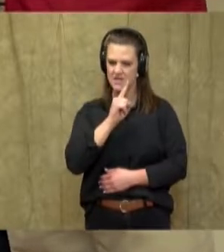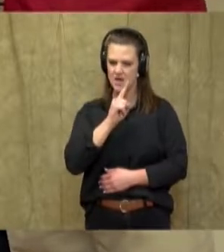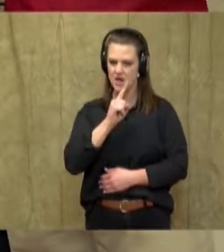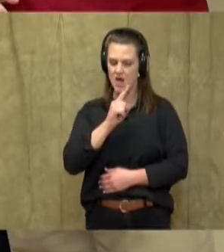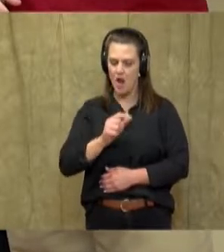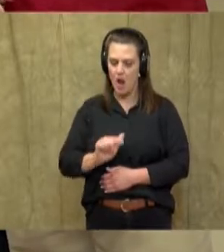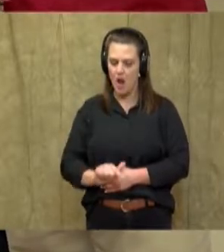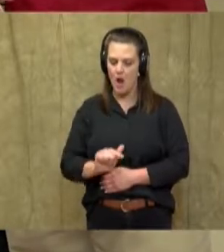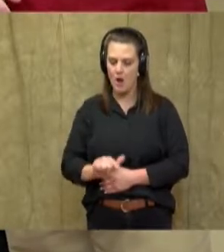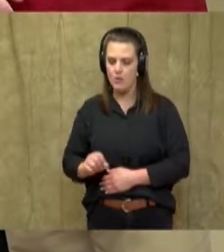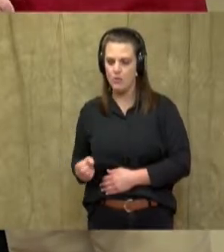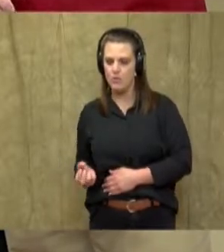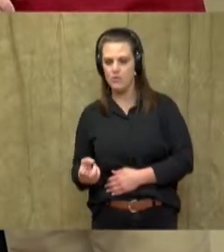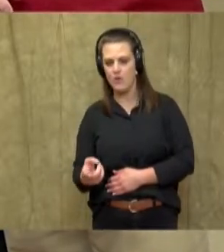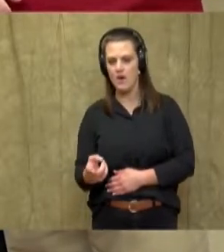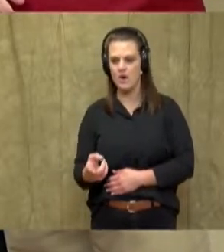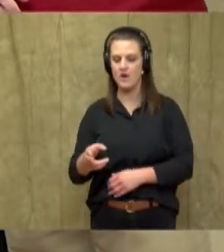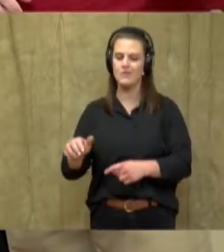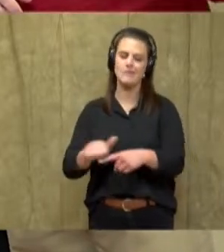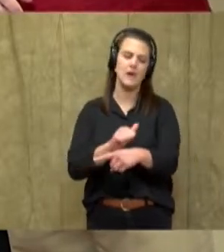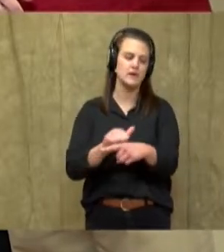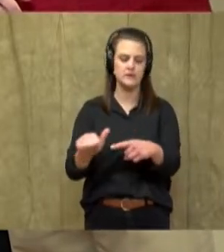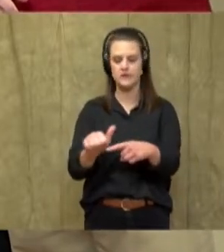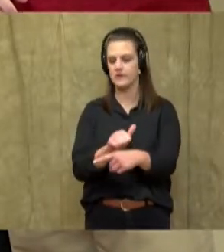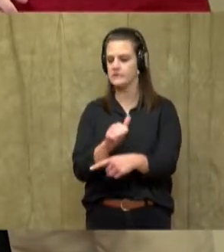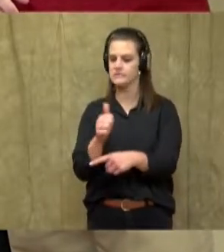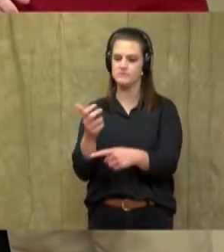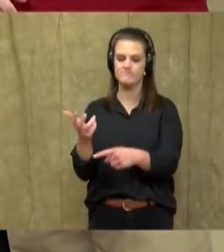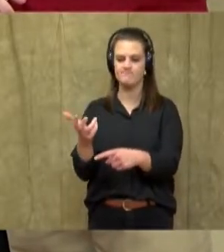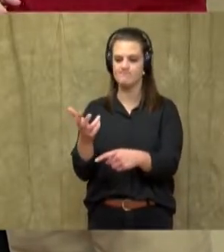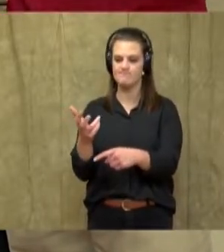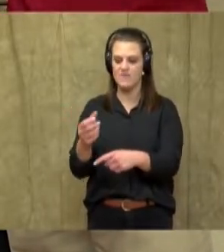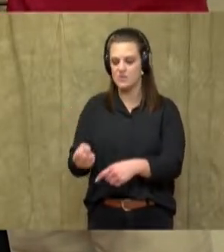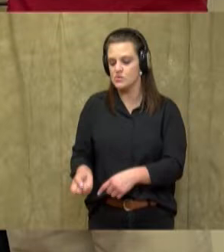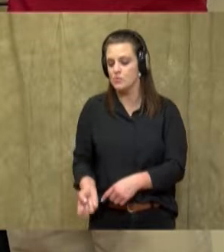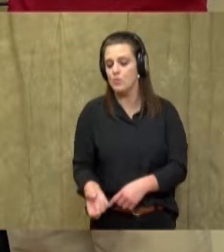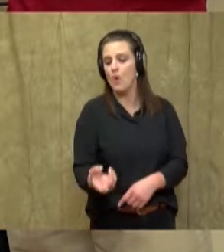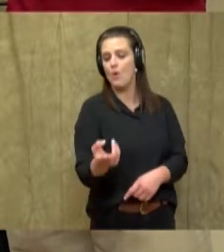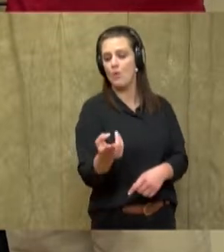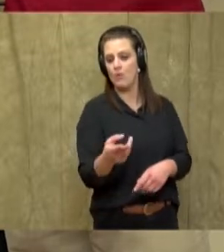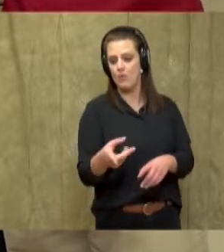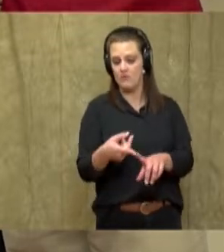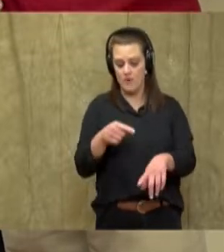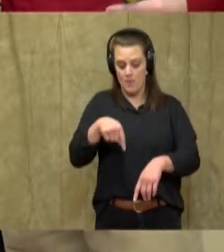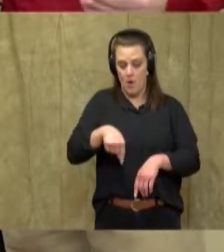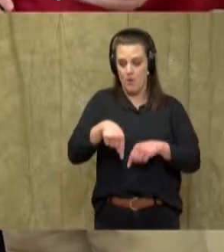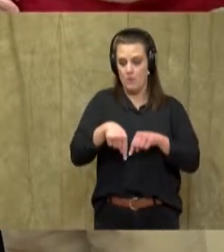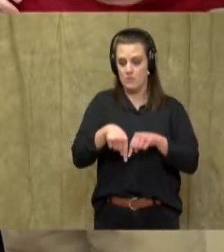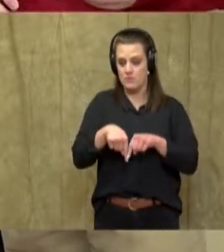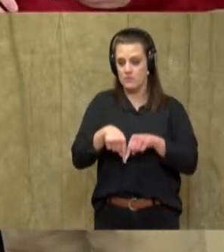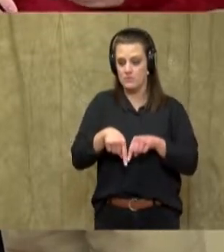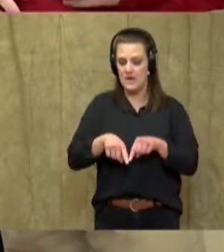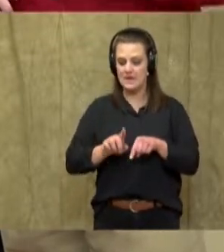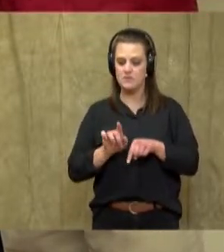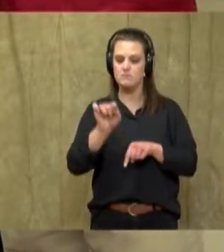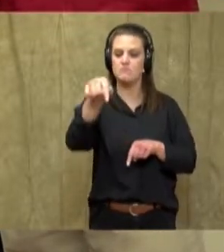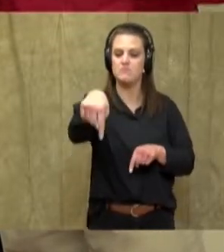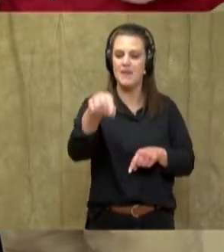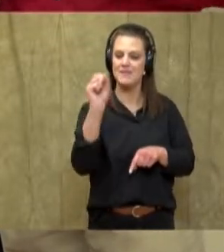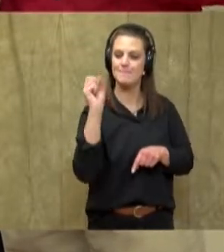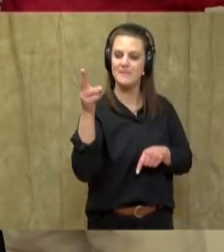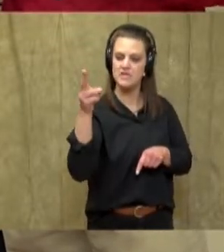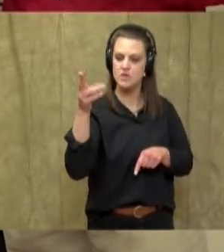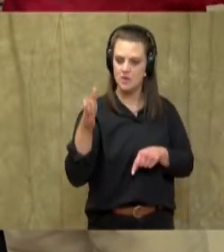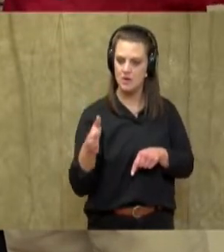throw it low. We're just at a practice. We're just going to pretty much roll it from home plate to the pitcher in the middle of the field.